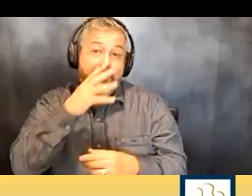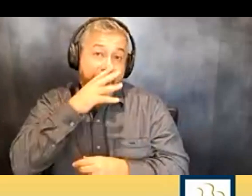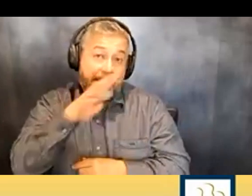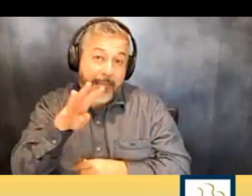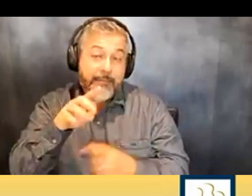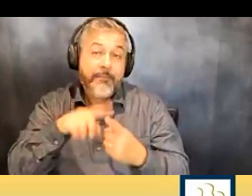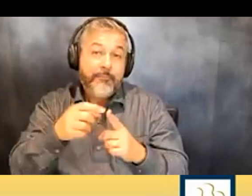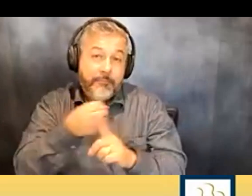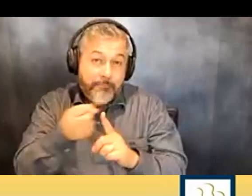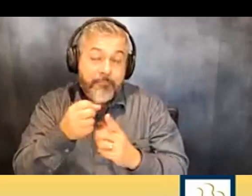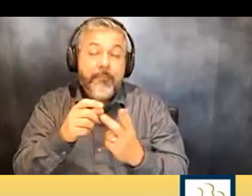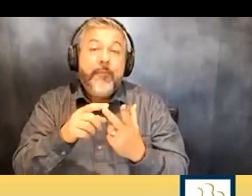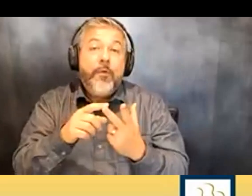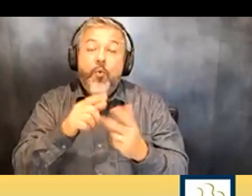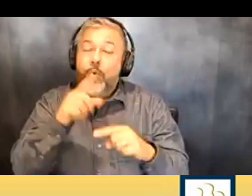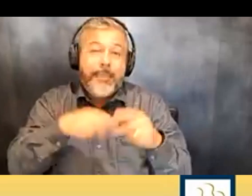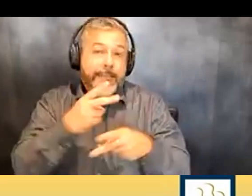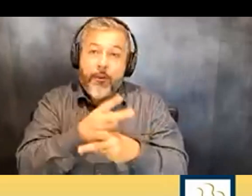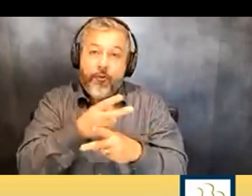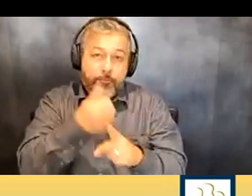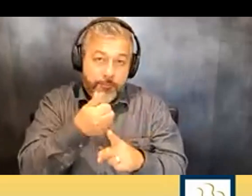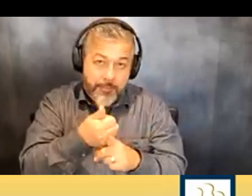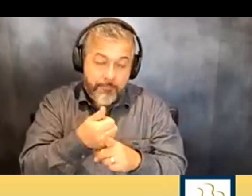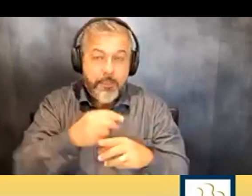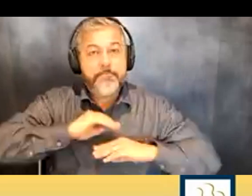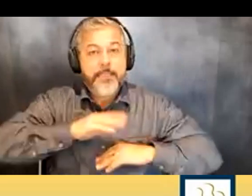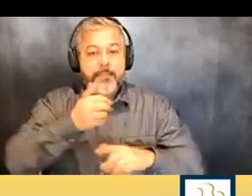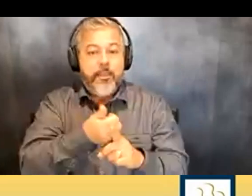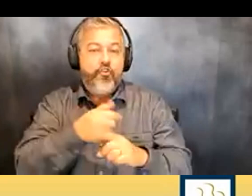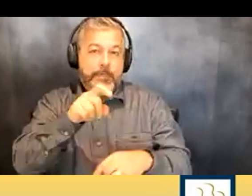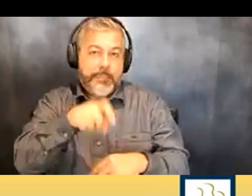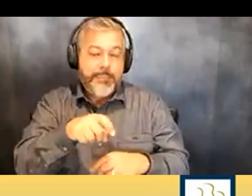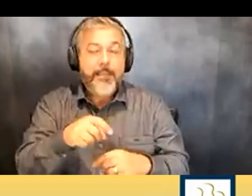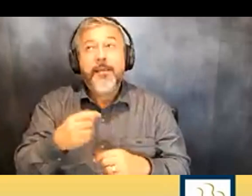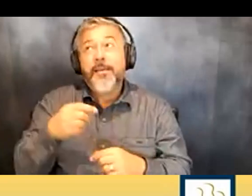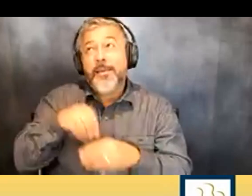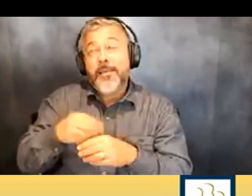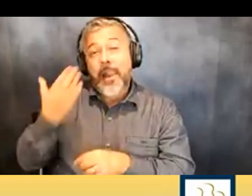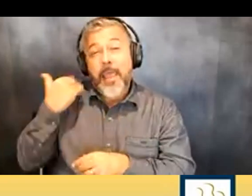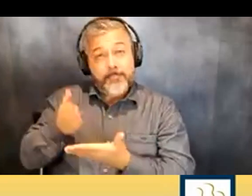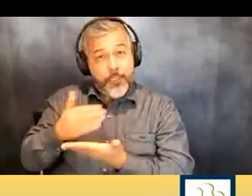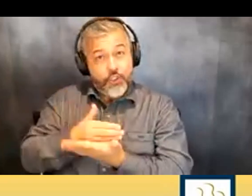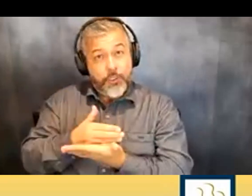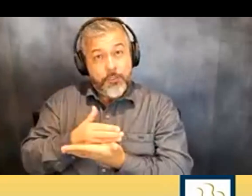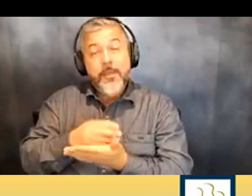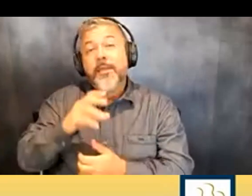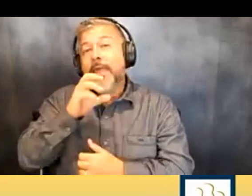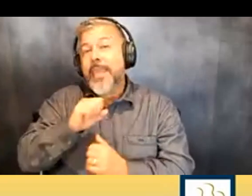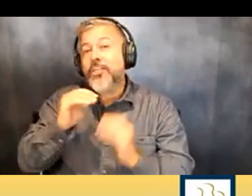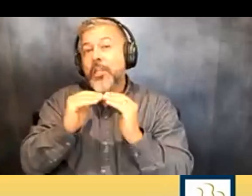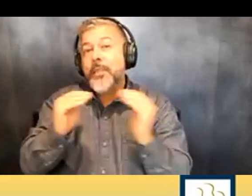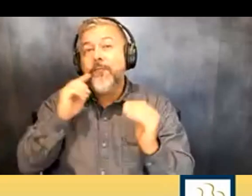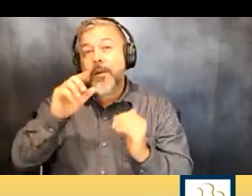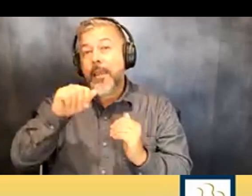care for their own needs. In this last funding, in this last budget, the age limit for APS